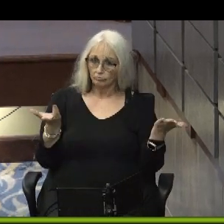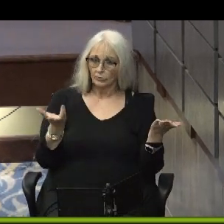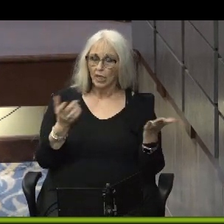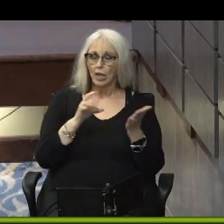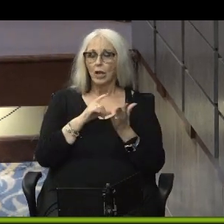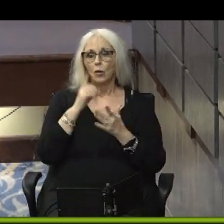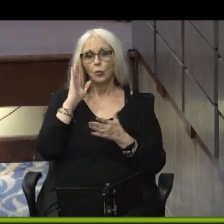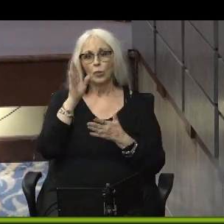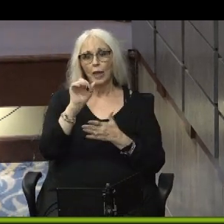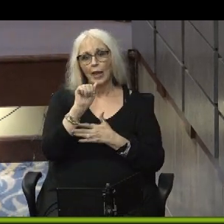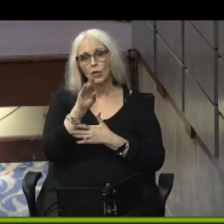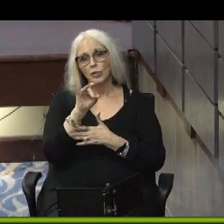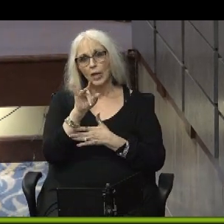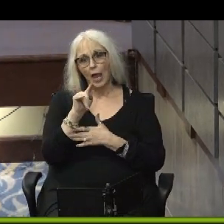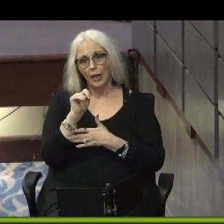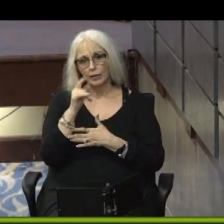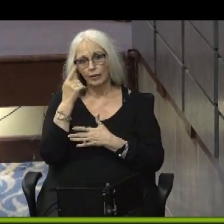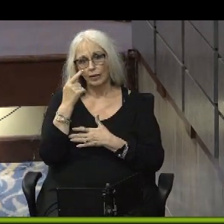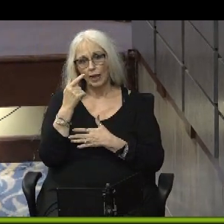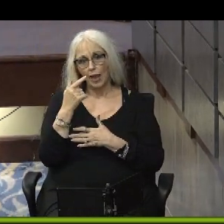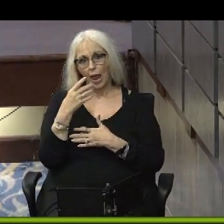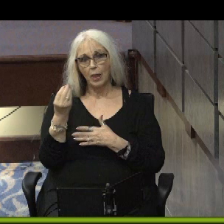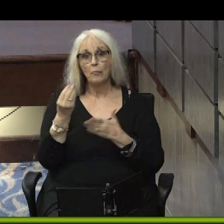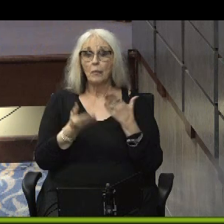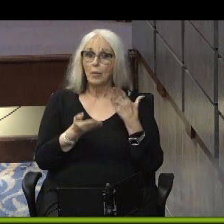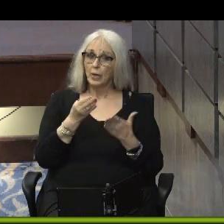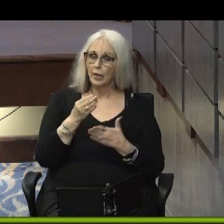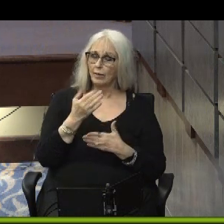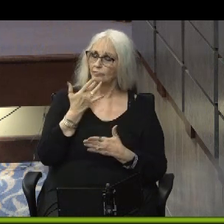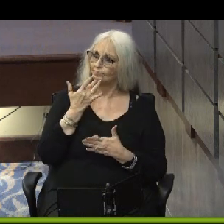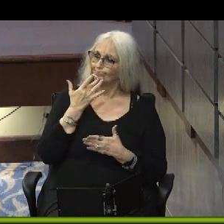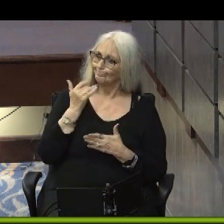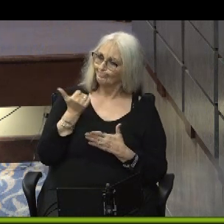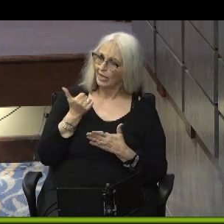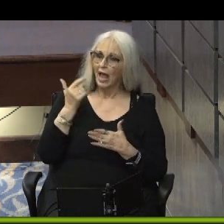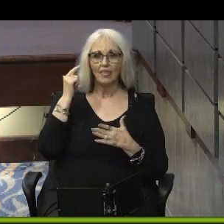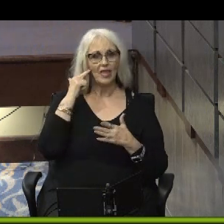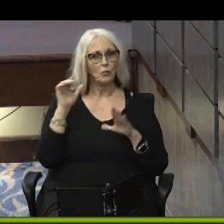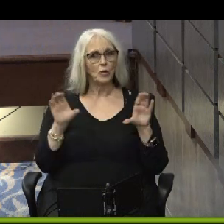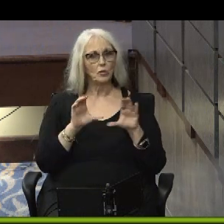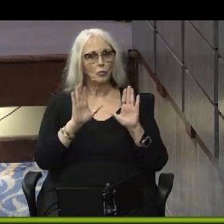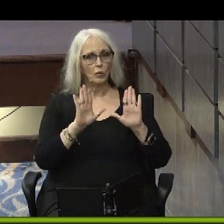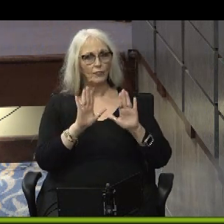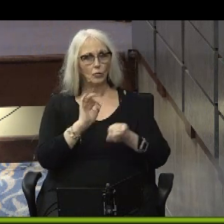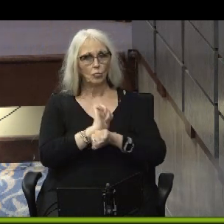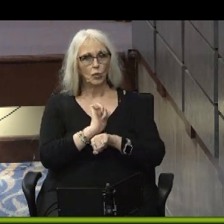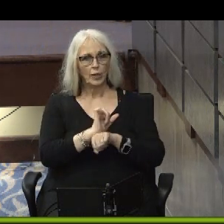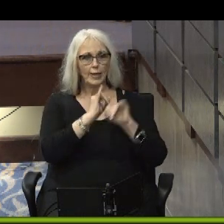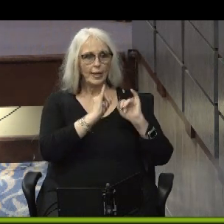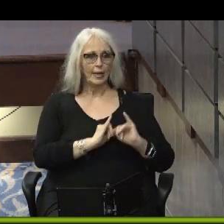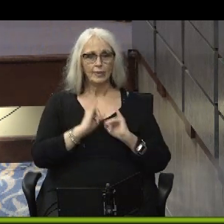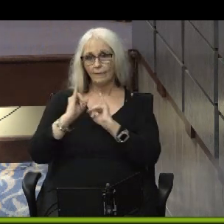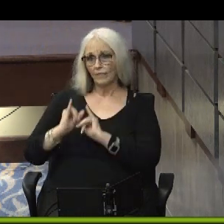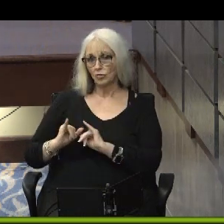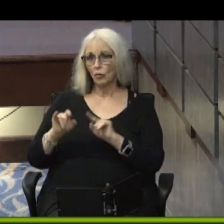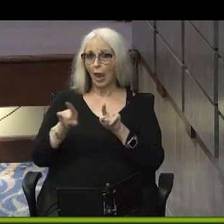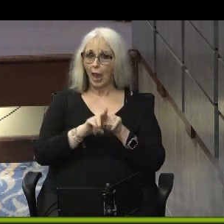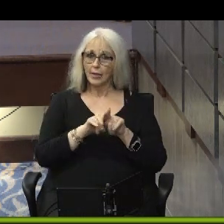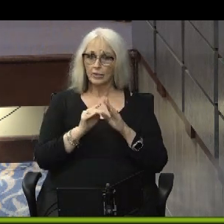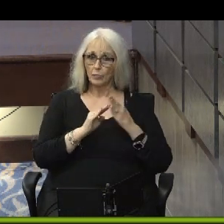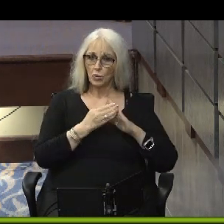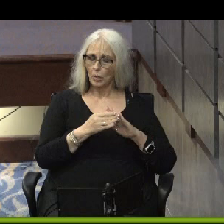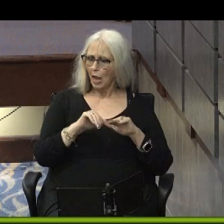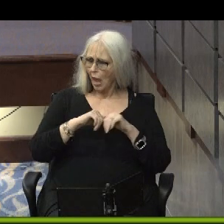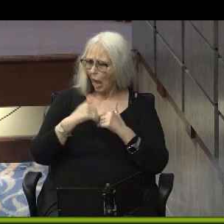our current branding elements. While I may be biased, I really think we do great work individually as a community. So how do we take that work